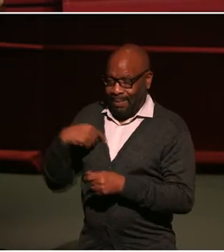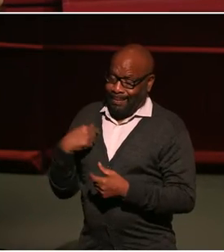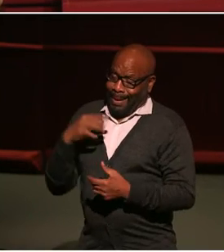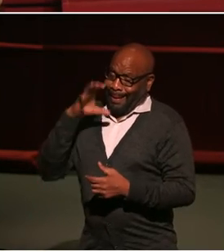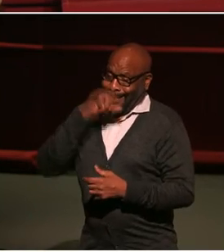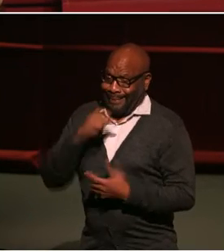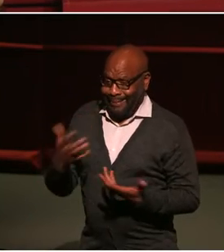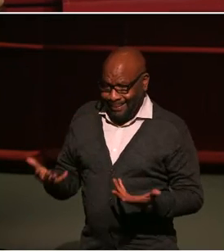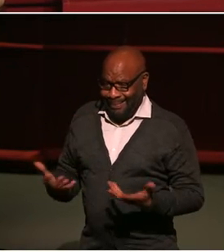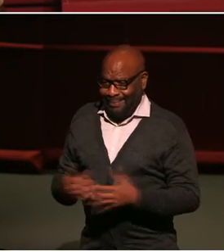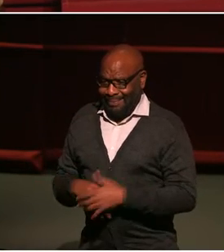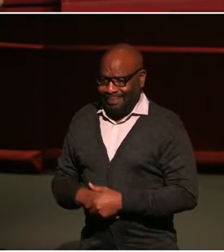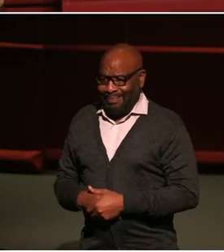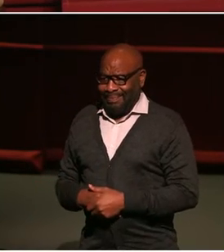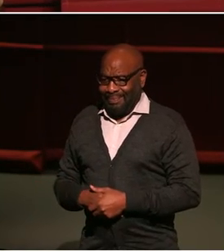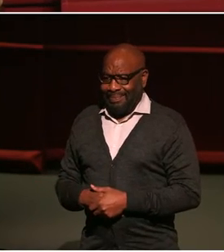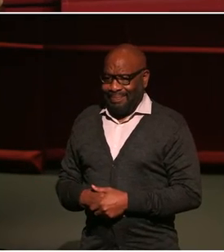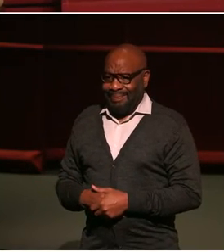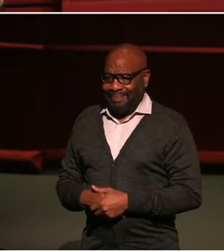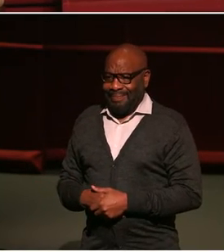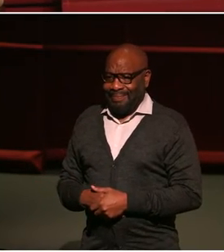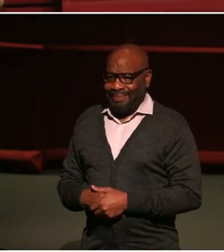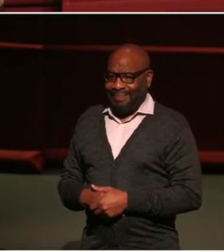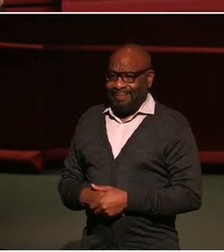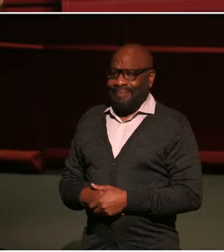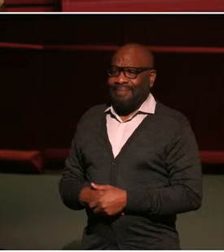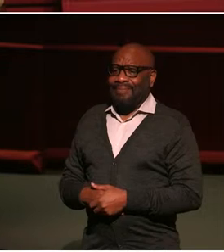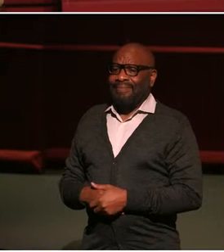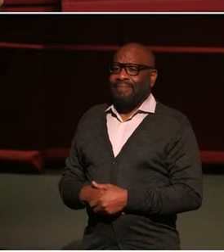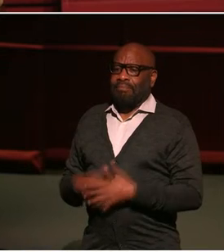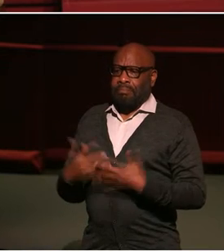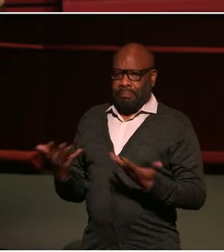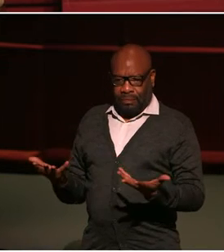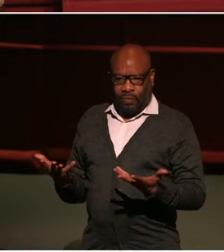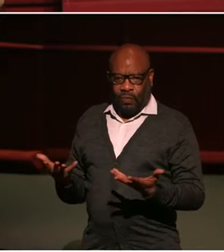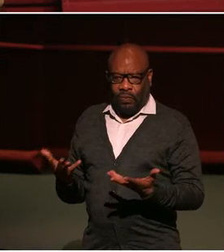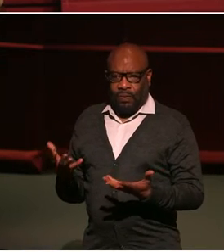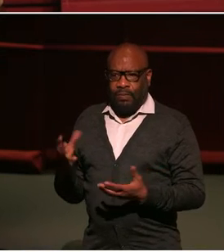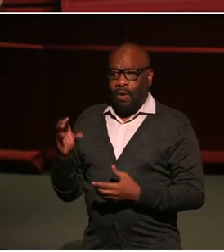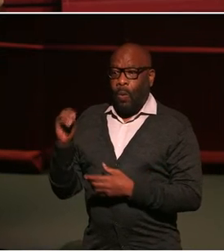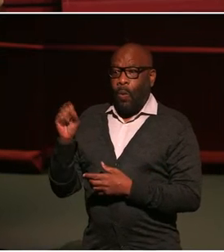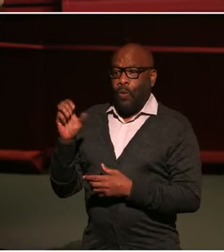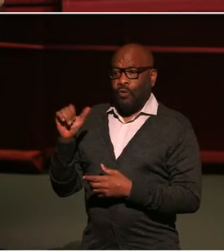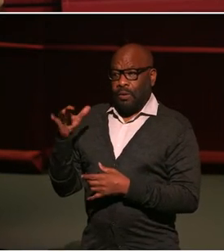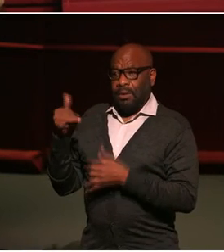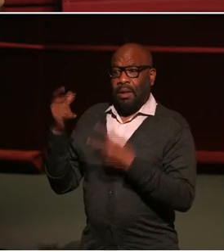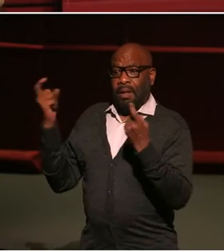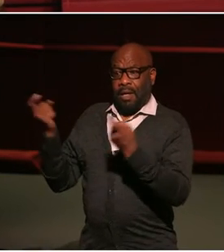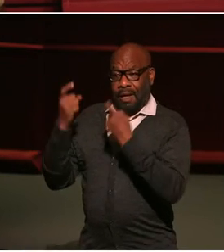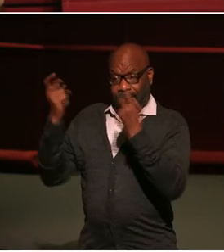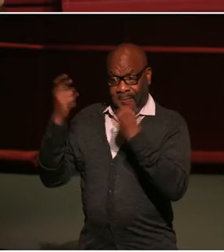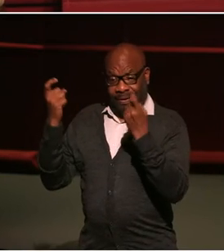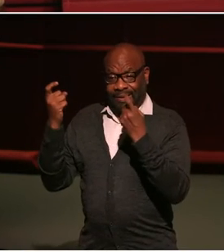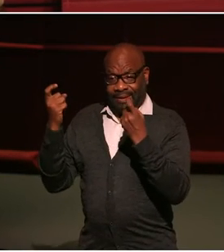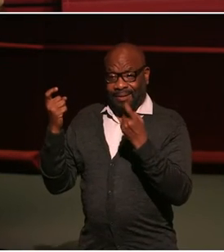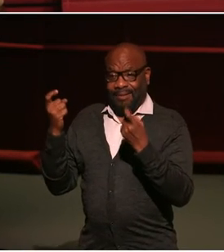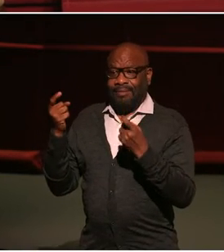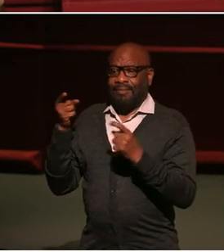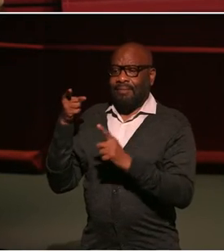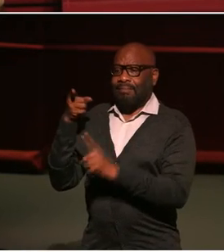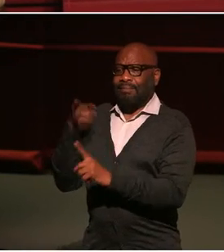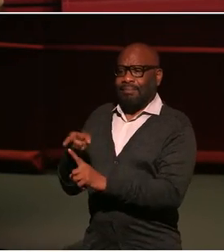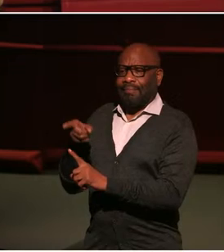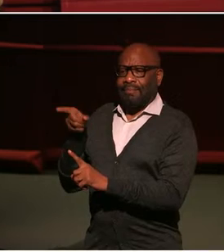And so that Oscar ceremony was due to be through